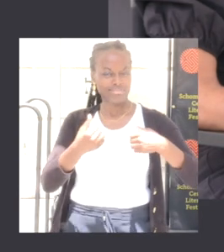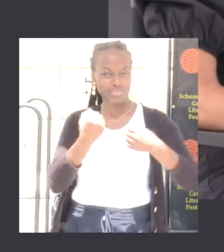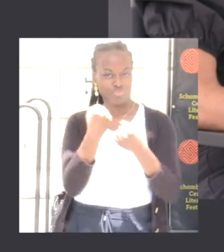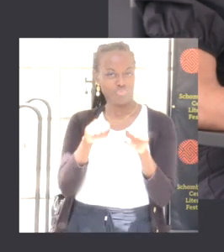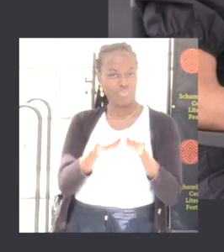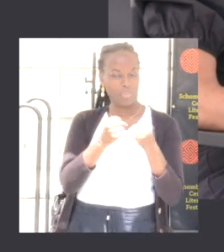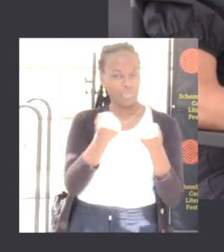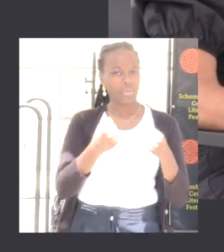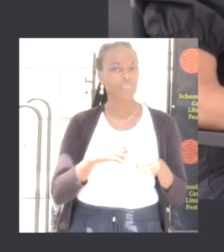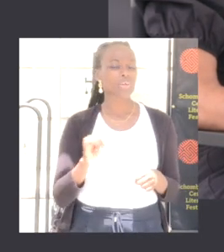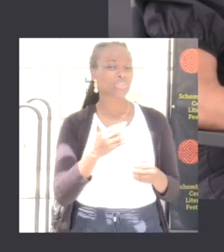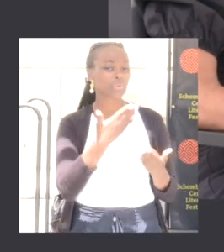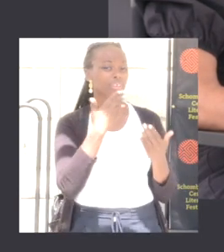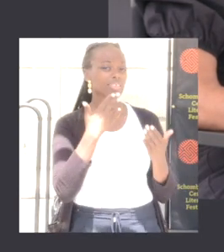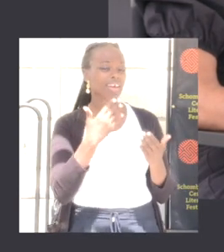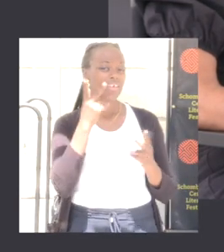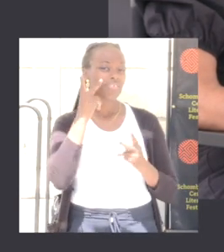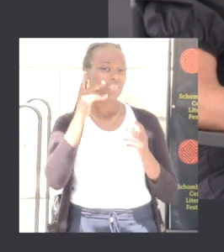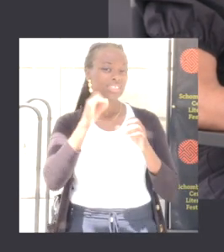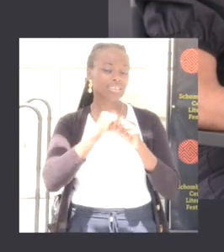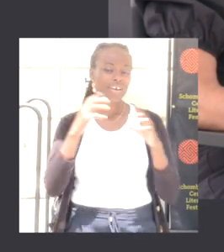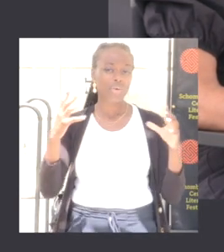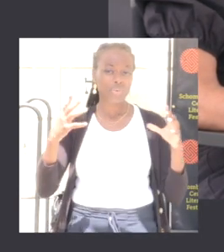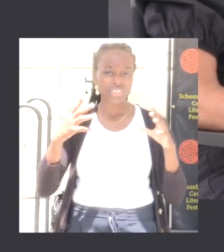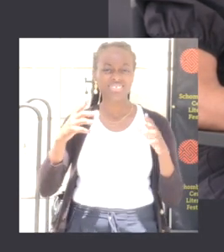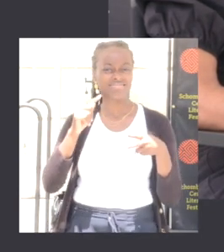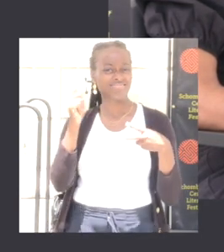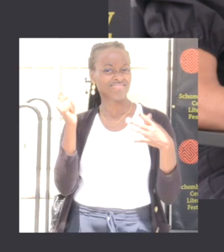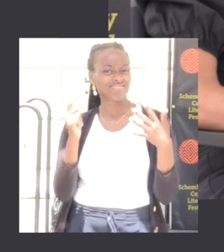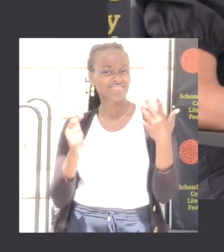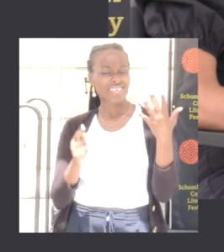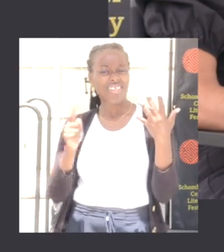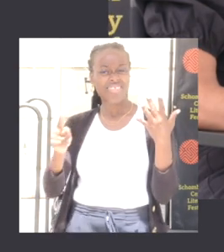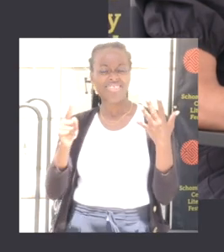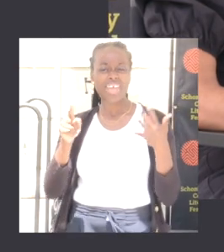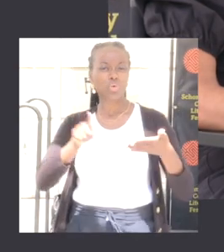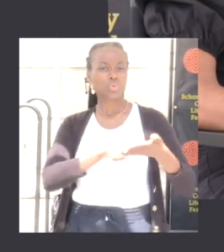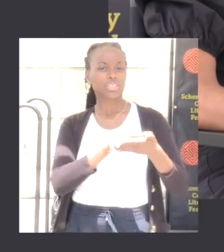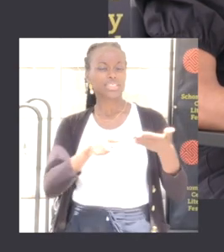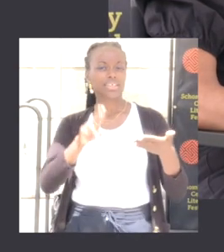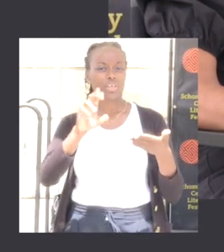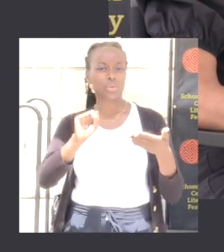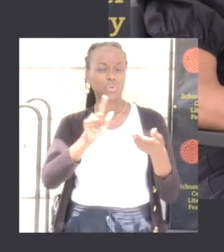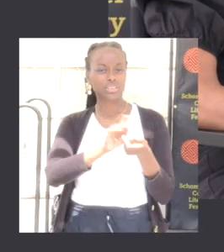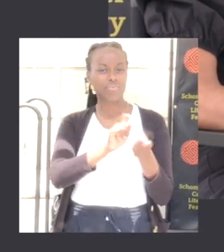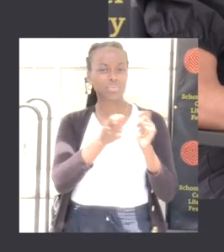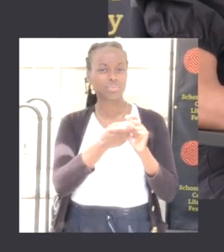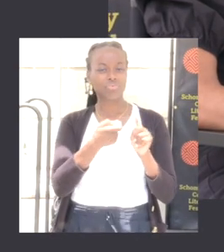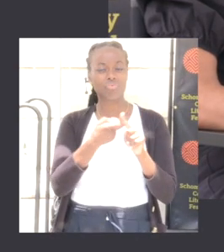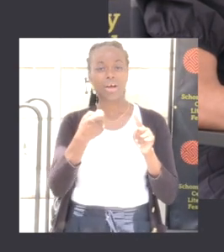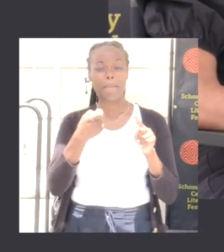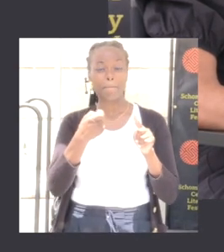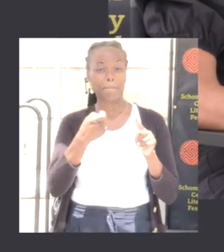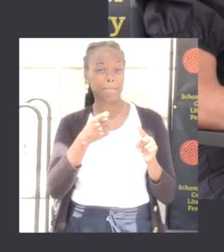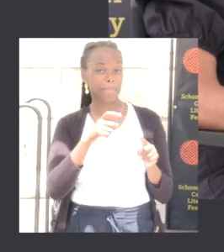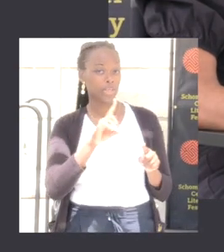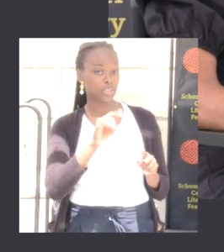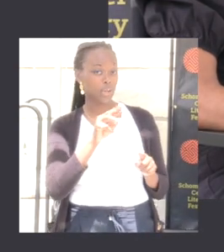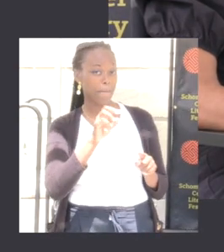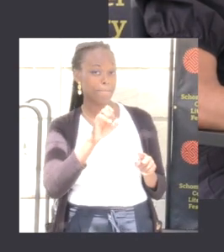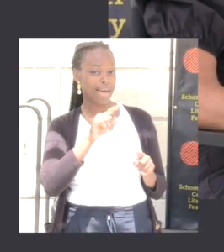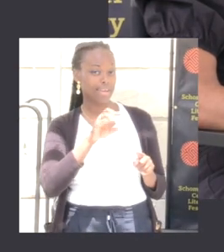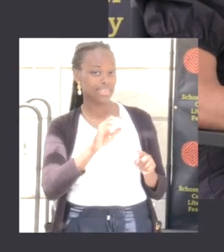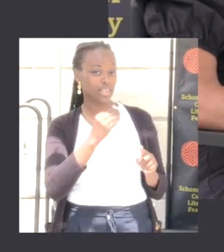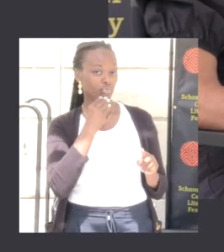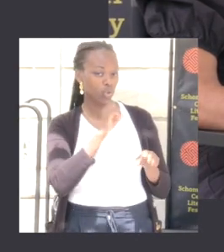like Lena Richard and Verna Mae Smart Grosner, whose prescient critiques of the U.S. evolution from domestic food work to professional kitchens help us